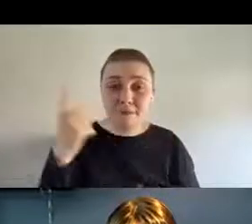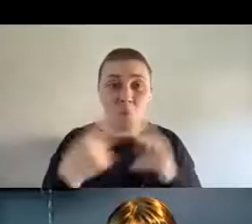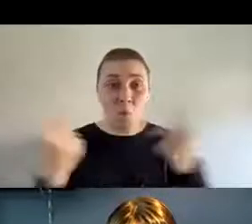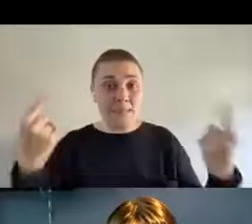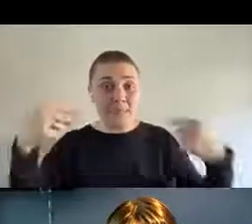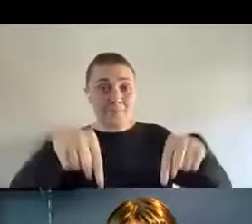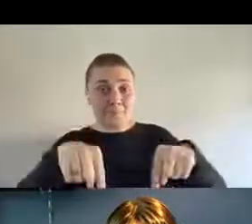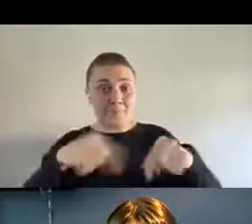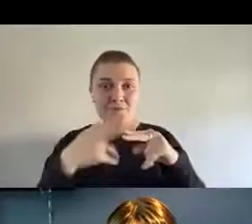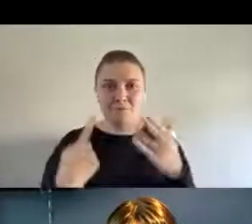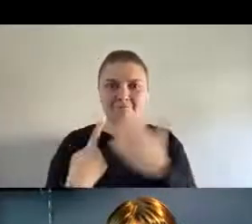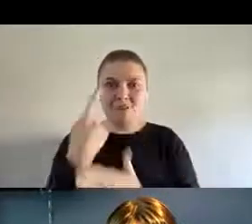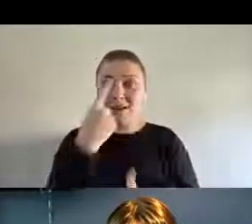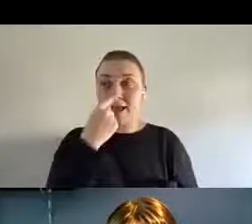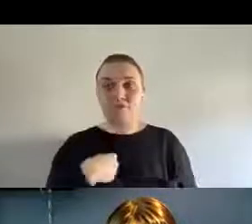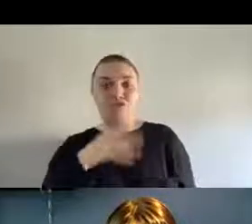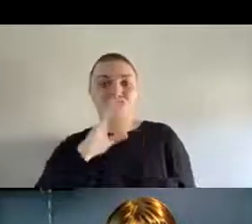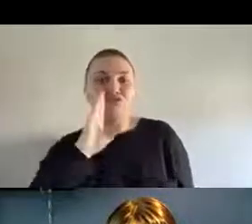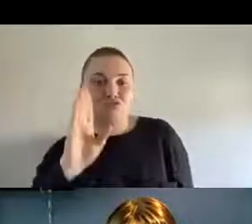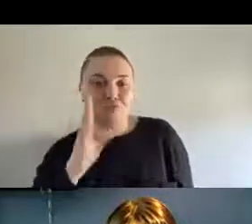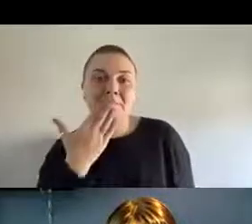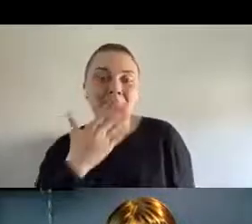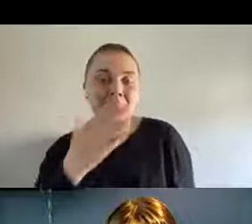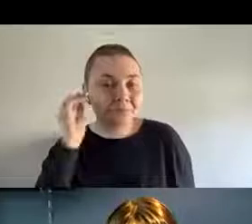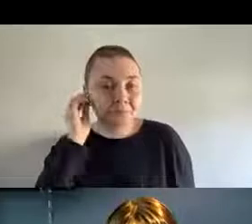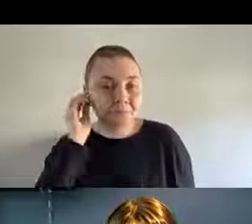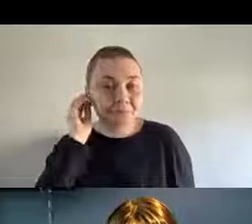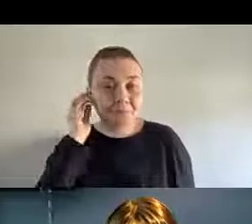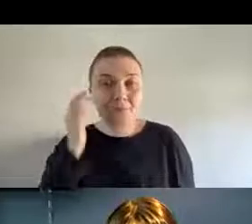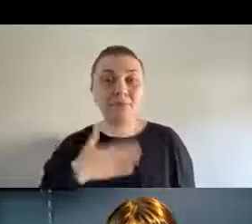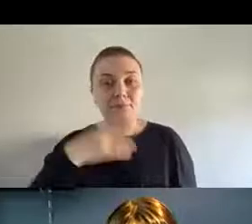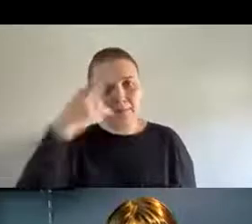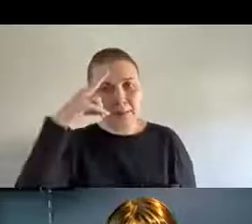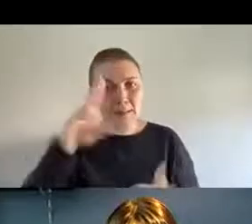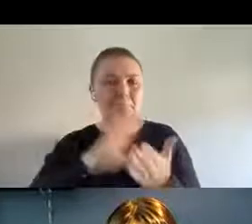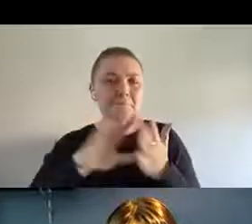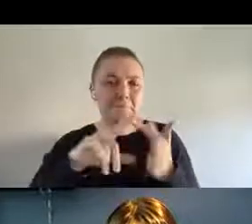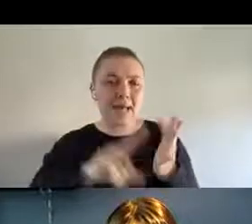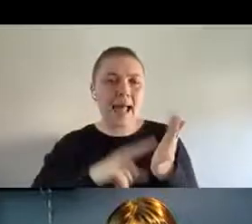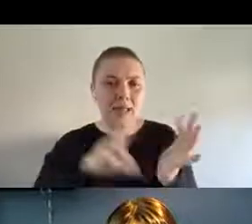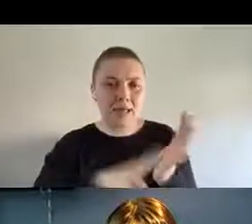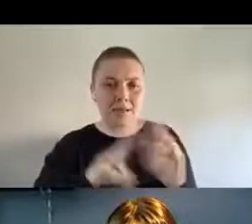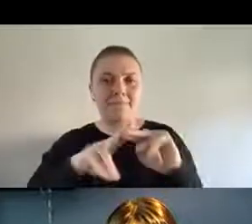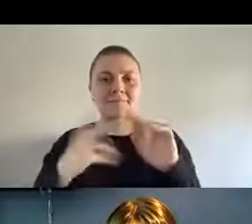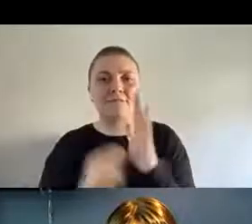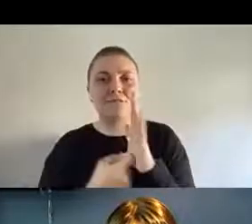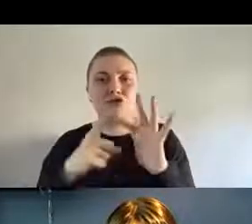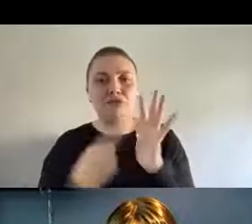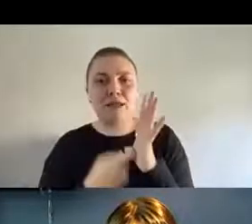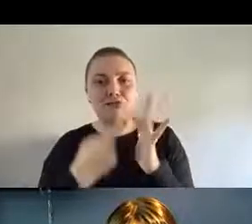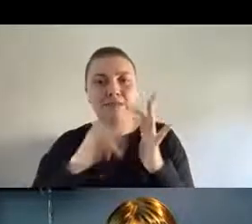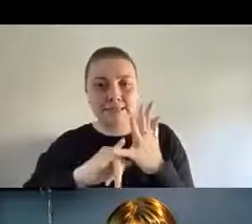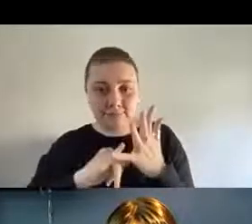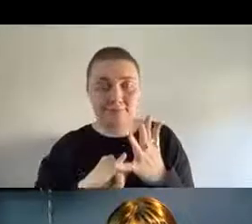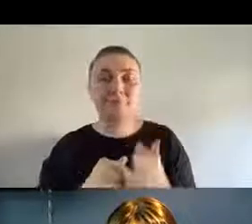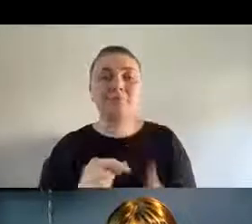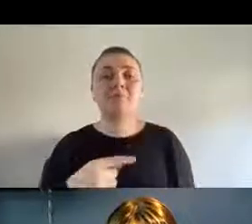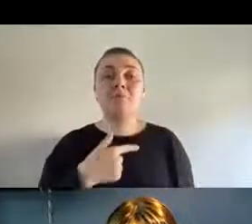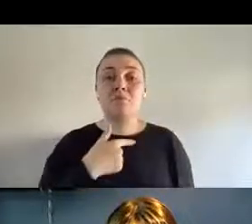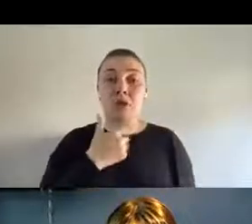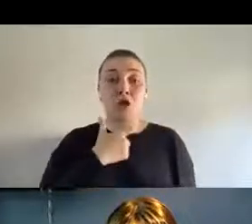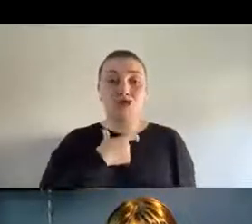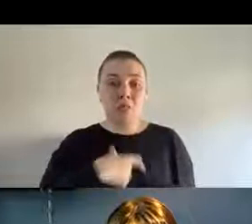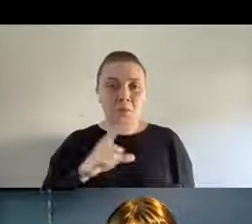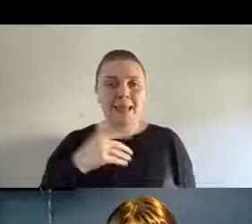the opportunity to speak. My name, as Olivia said, is Helen Freris, and I hold the role of